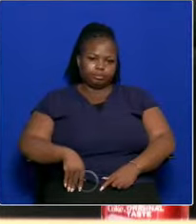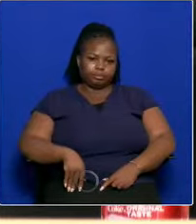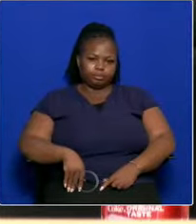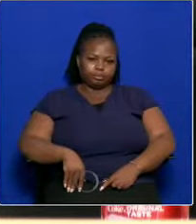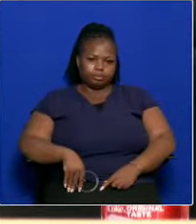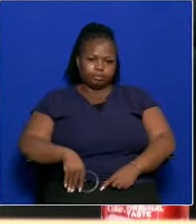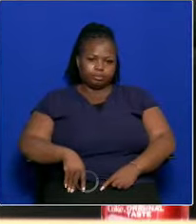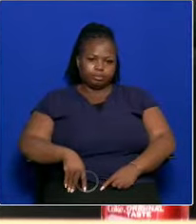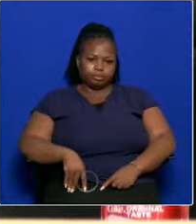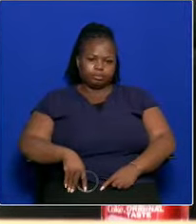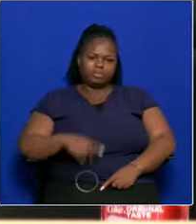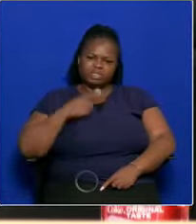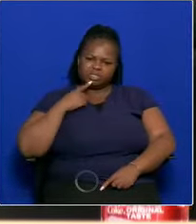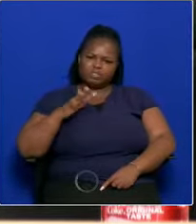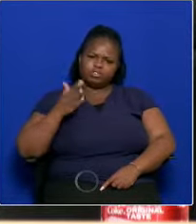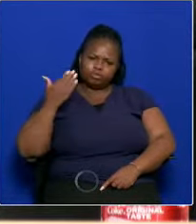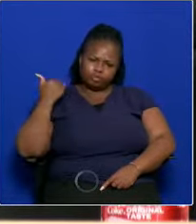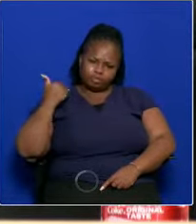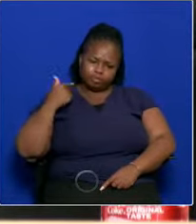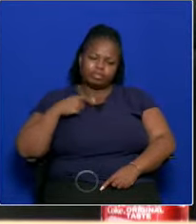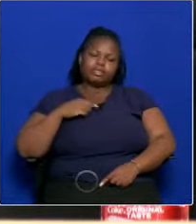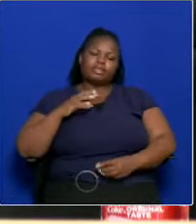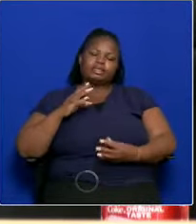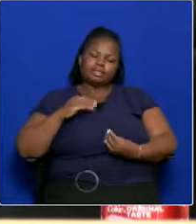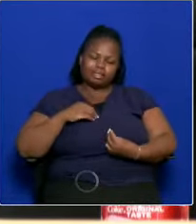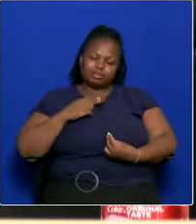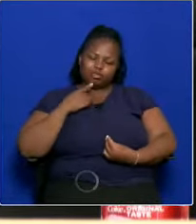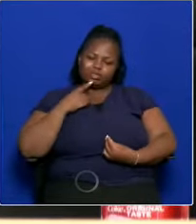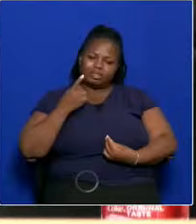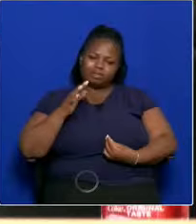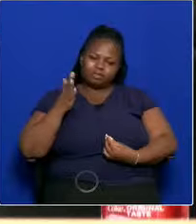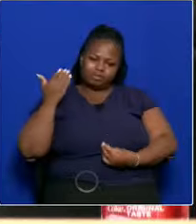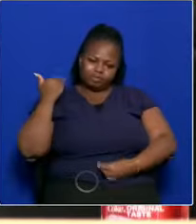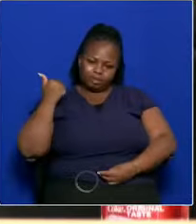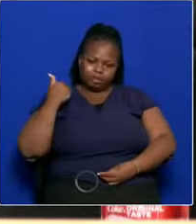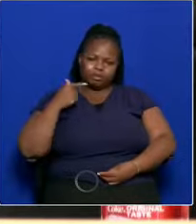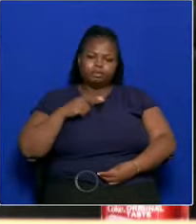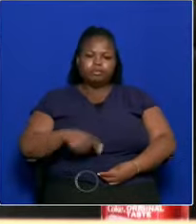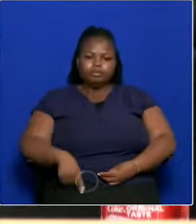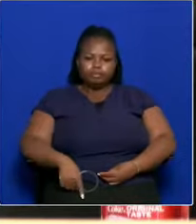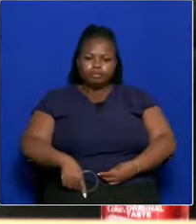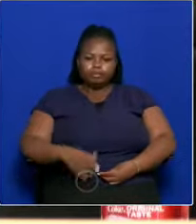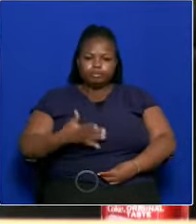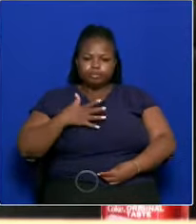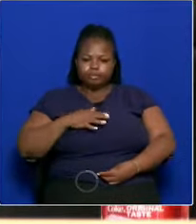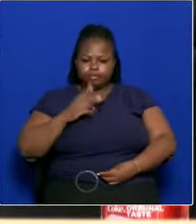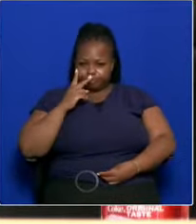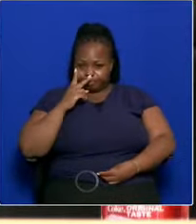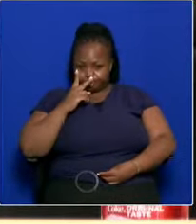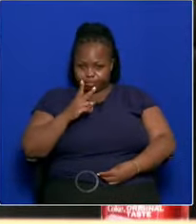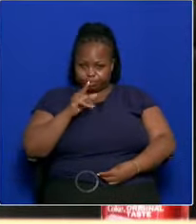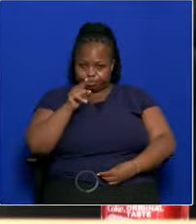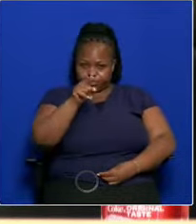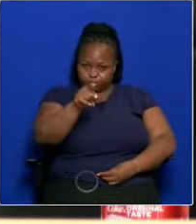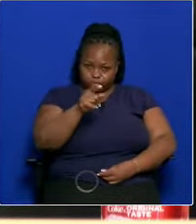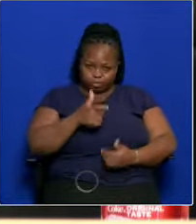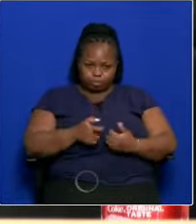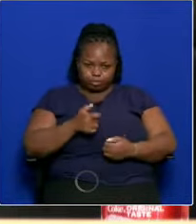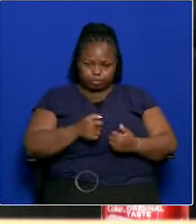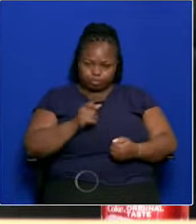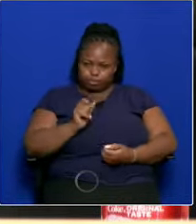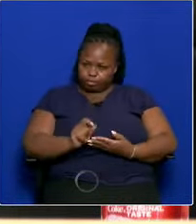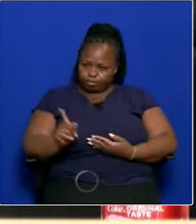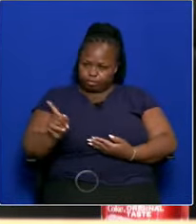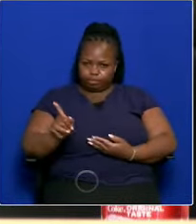before. Yes, I accept that you said it before. I'm just drawing your attention to the response that you wrote in the chat. Yes.